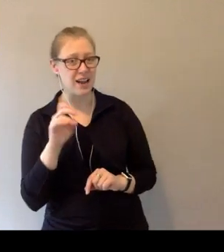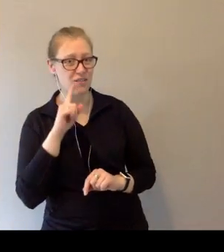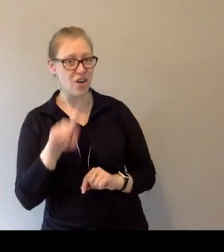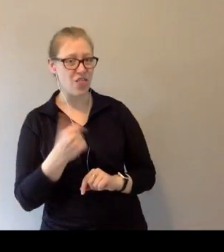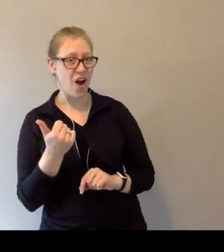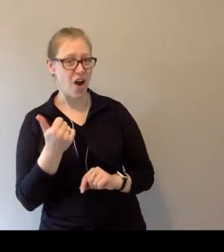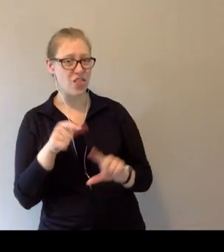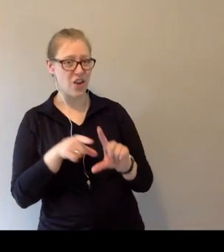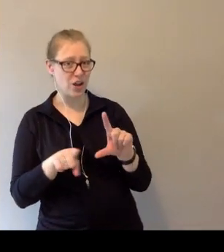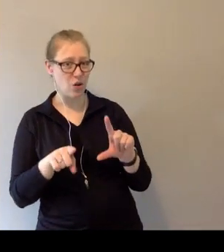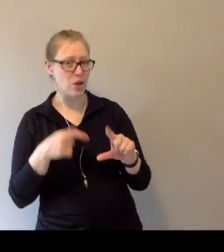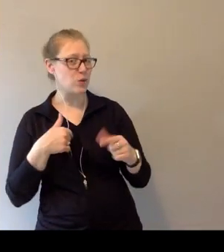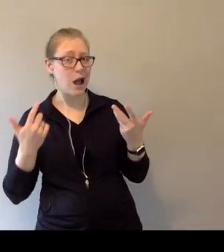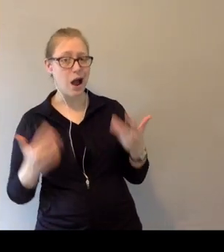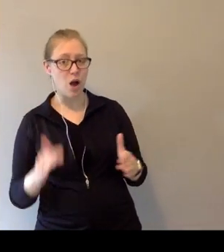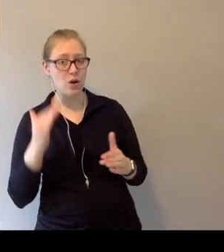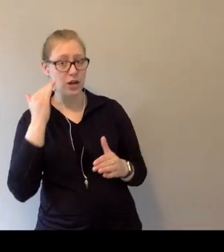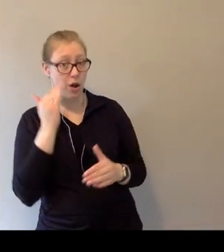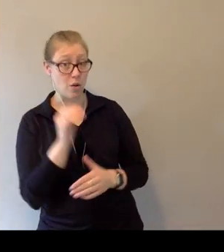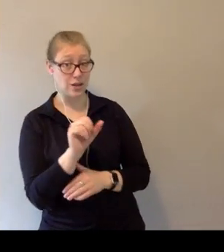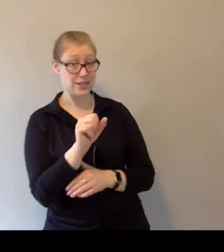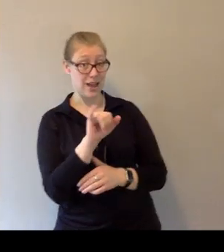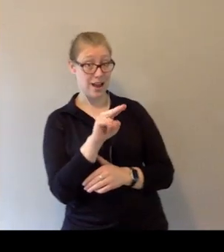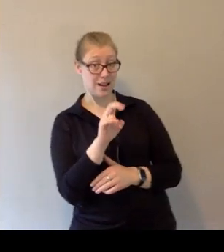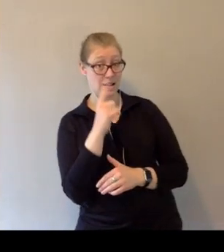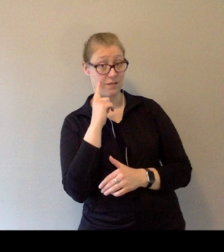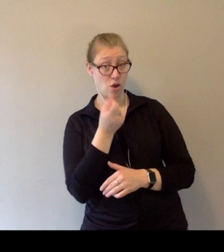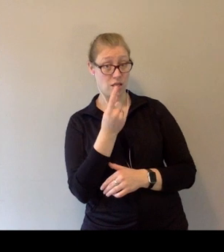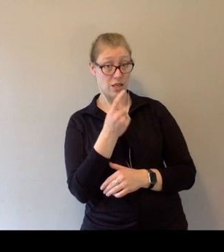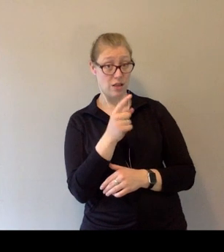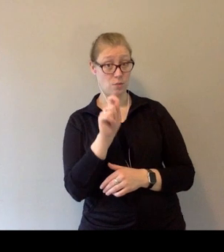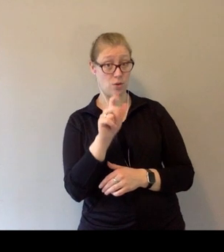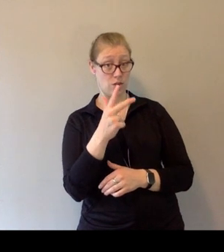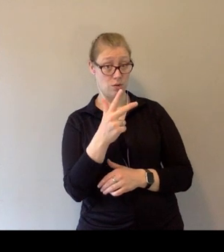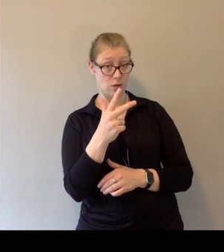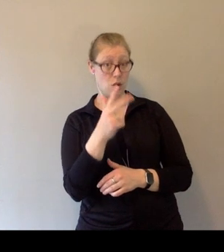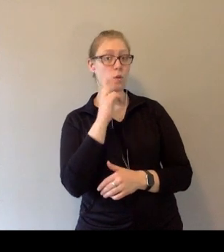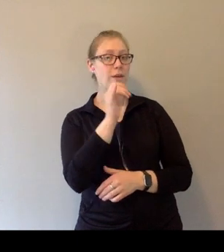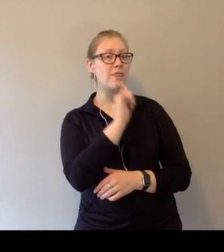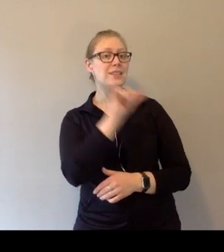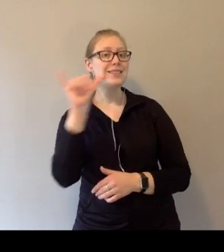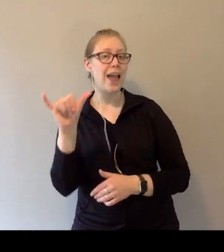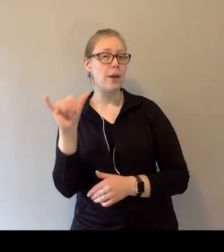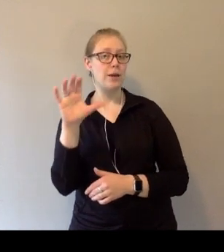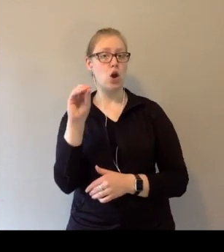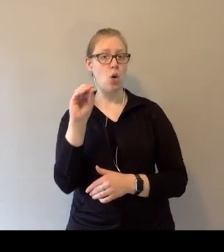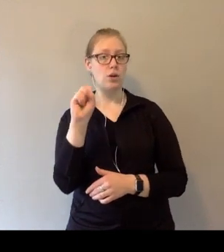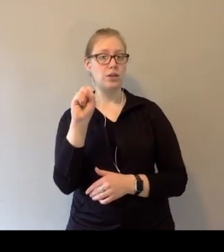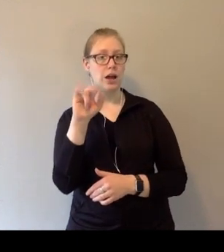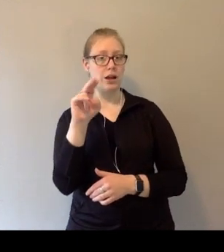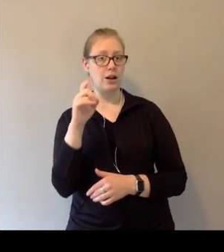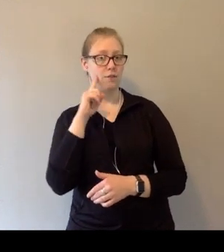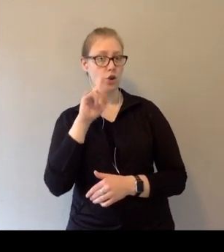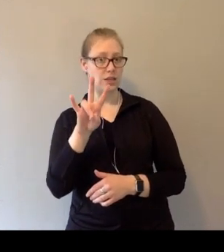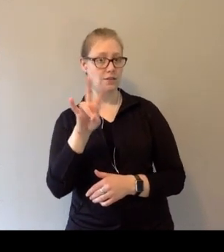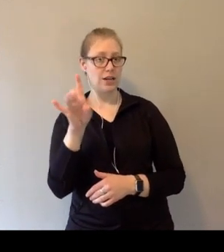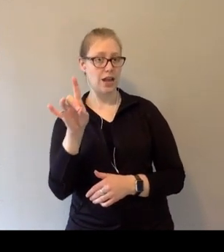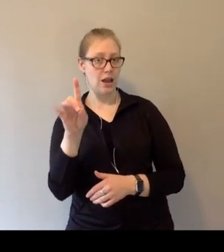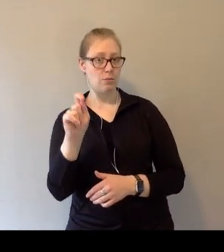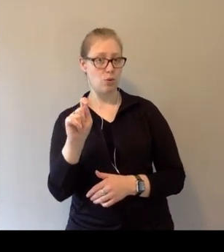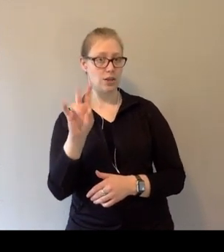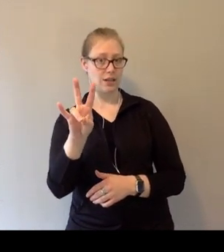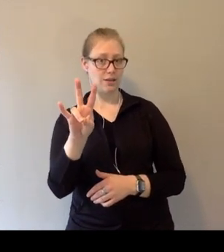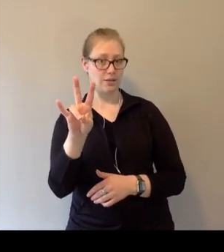already know that the sine of 11.3 is going to be the same as the cosine of 78.7, because we know